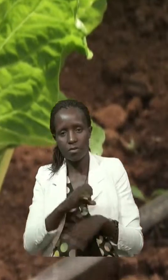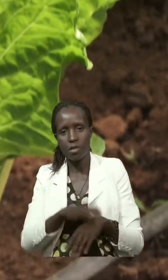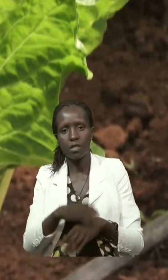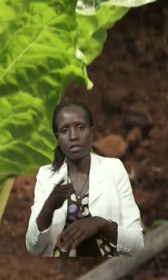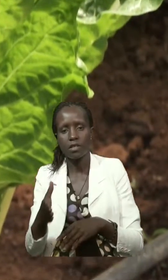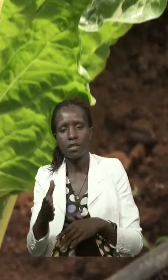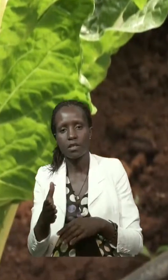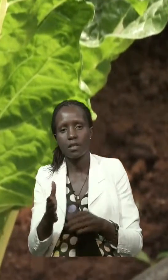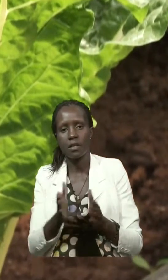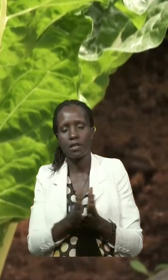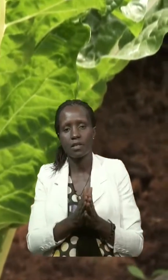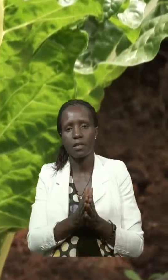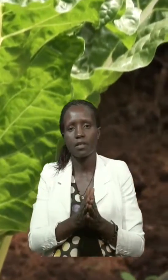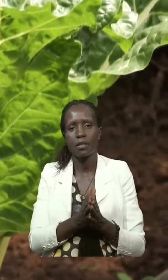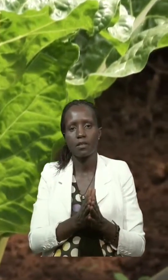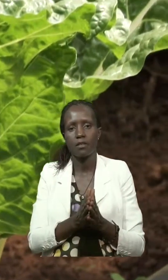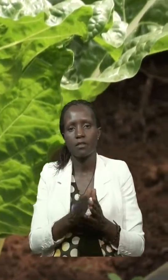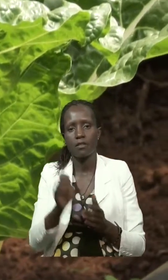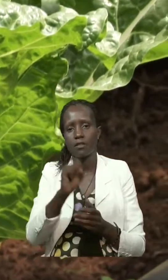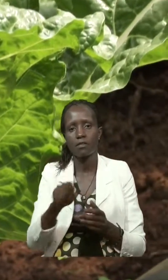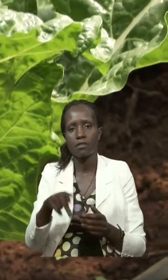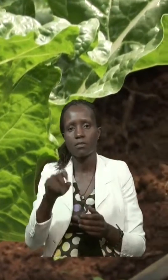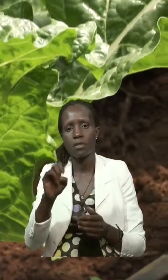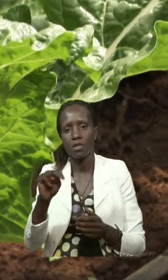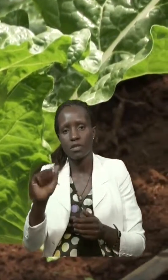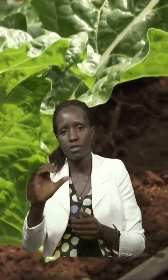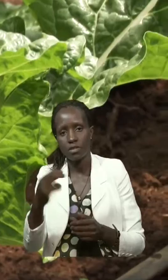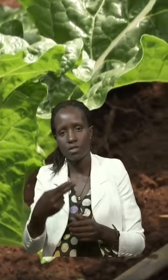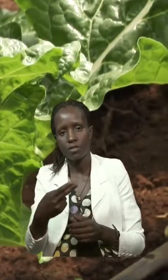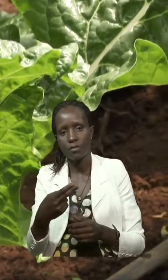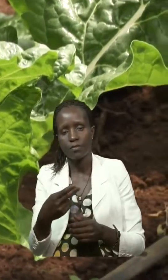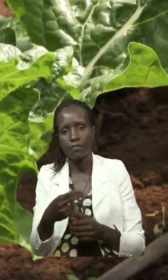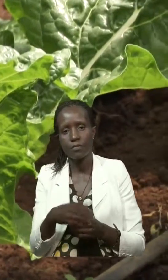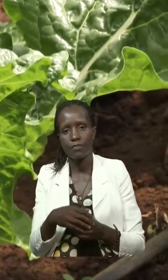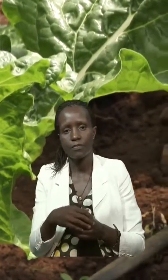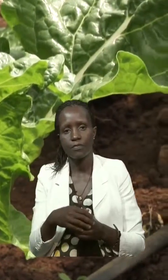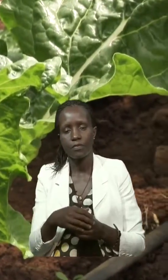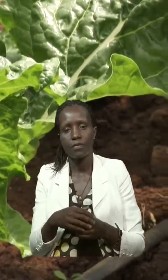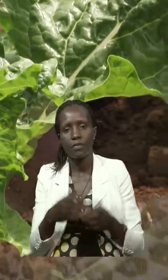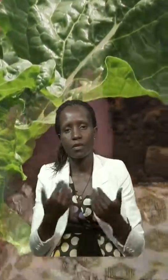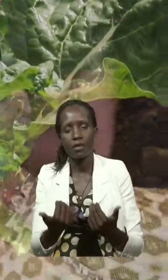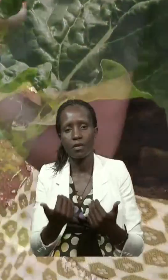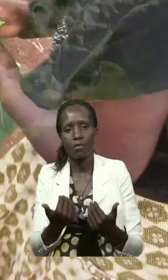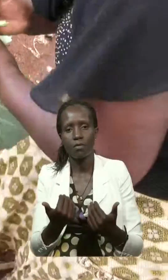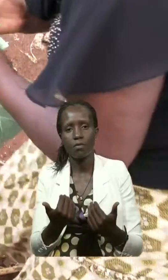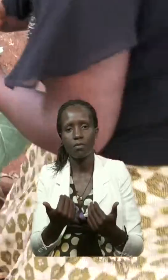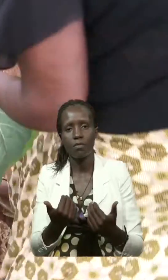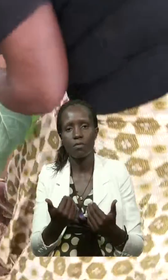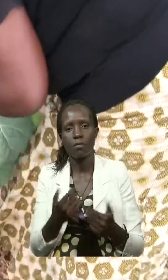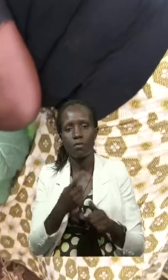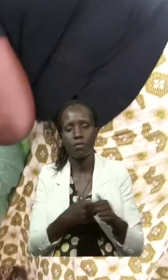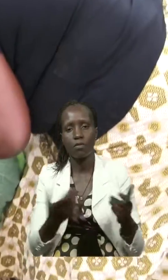the tomatoes we get there, and the spinach the same.